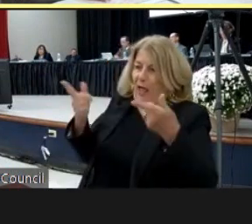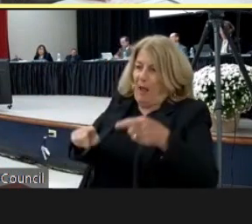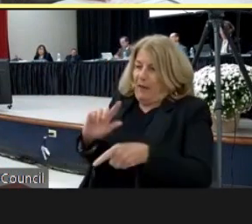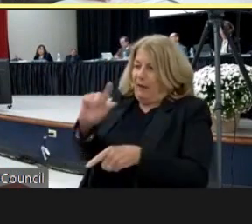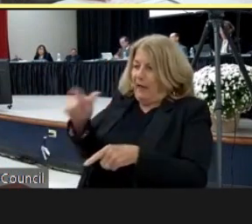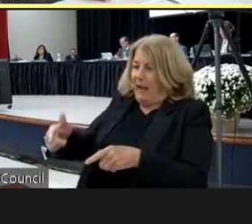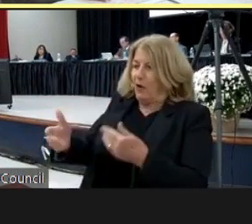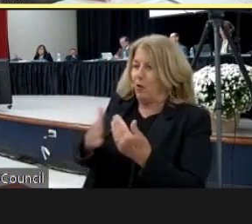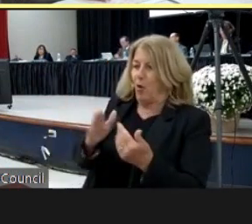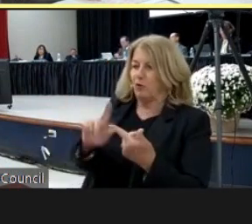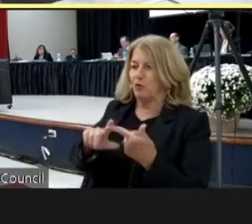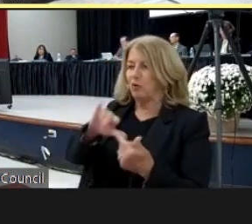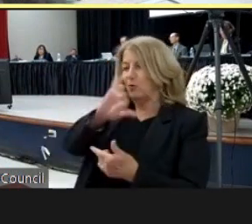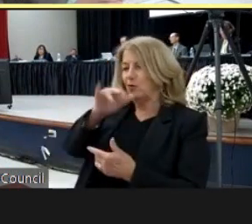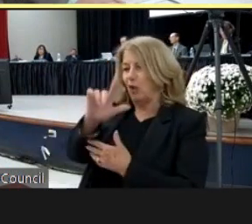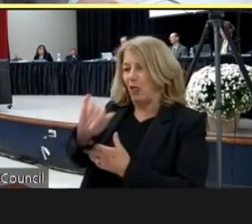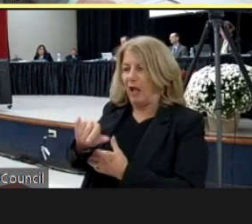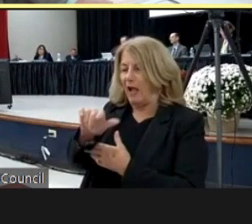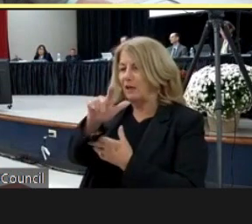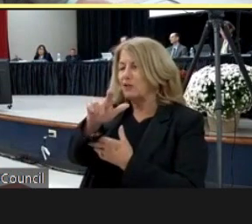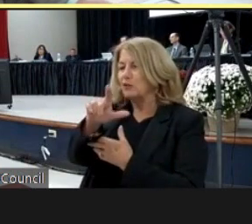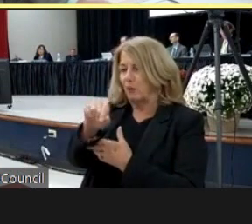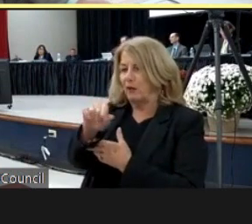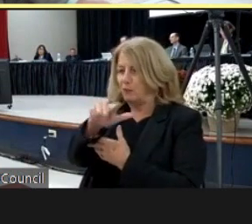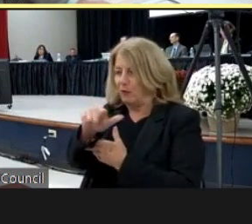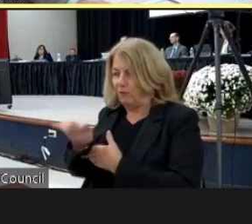to that July 24 date.